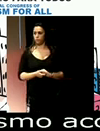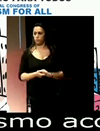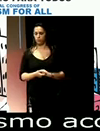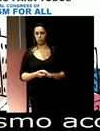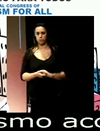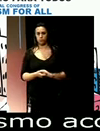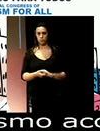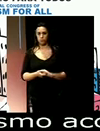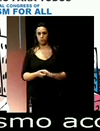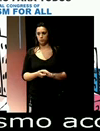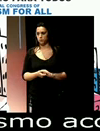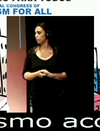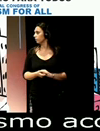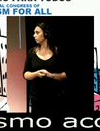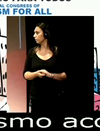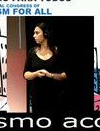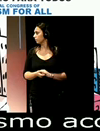mi ciudad.